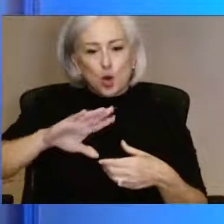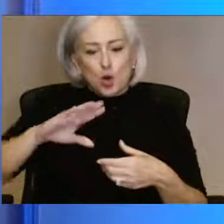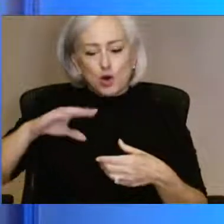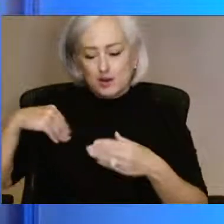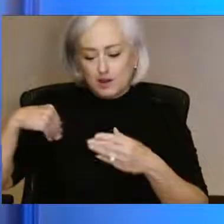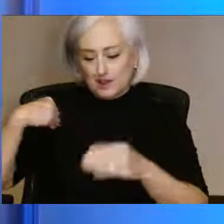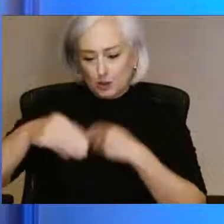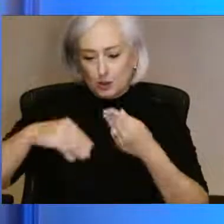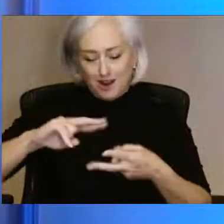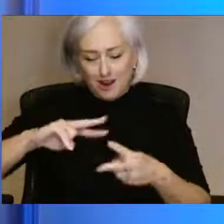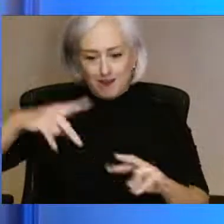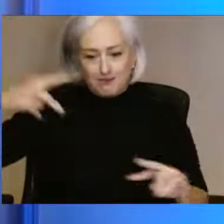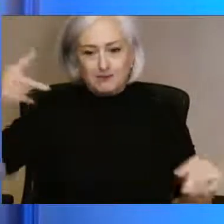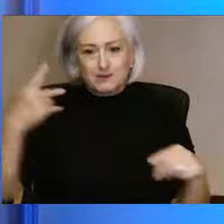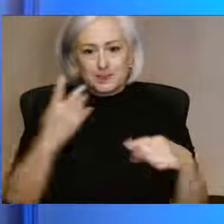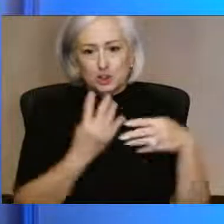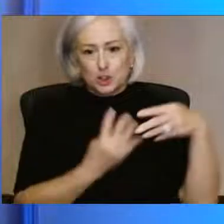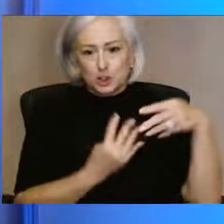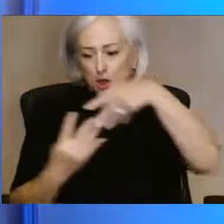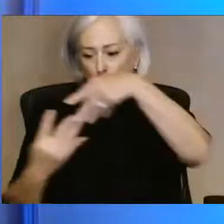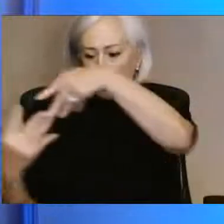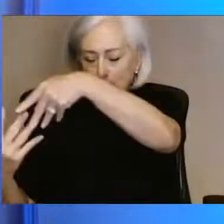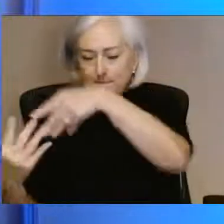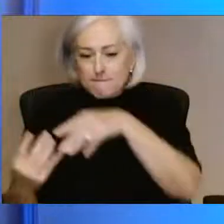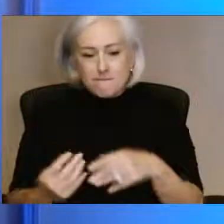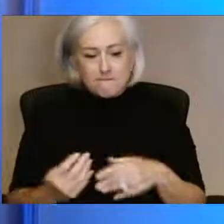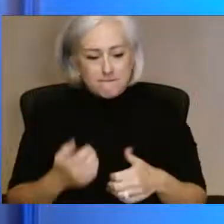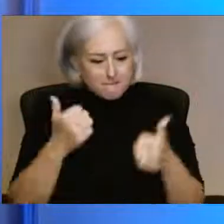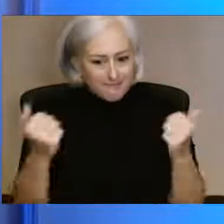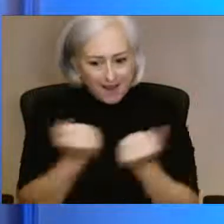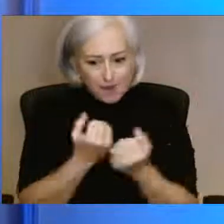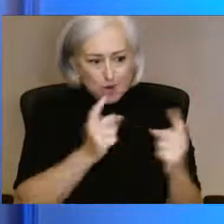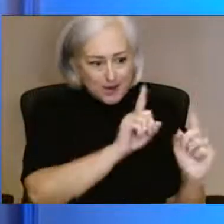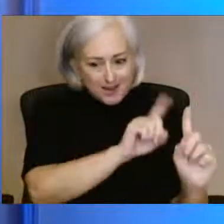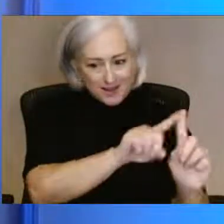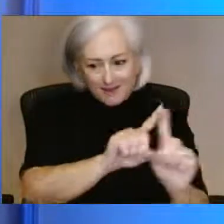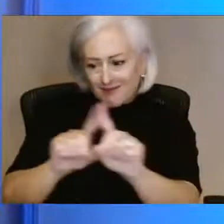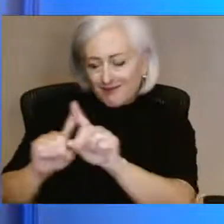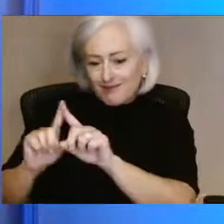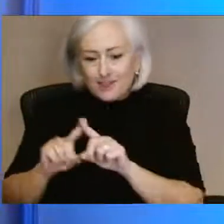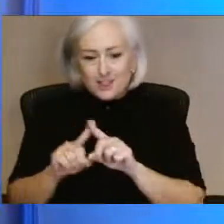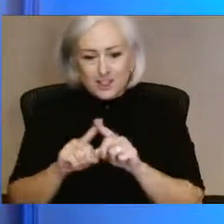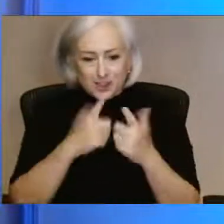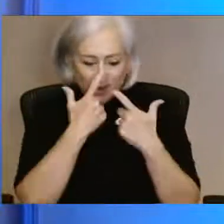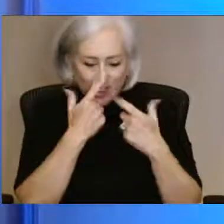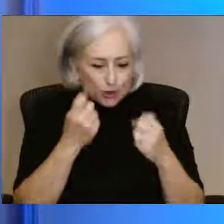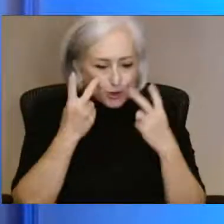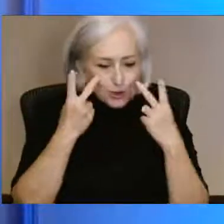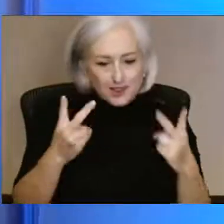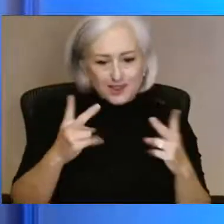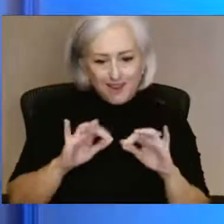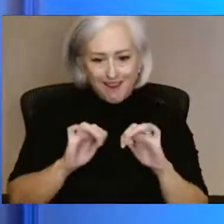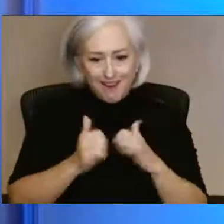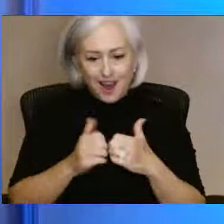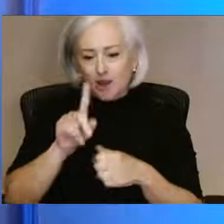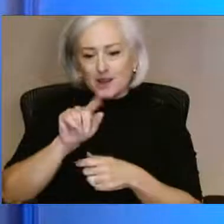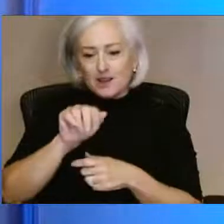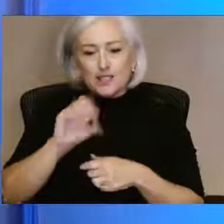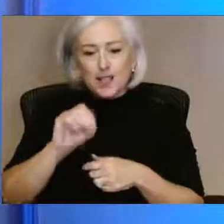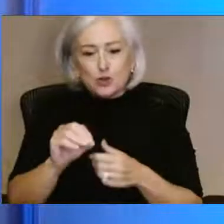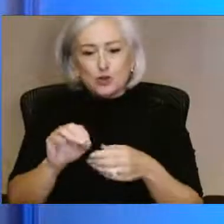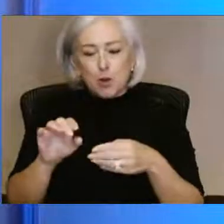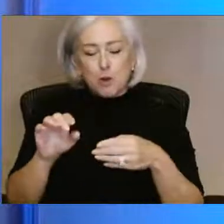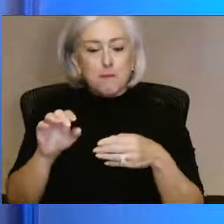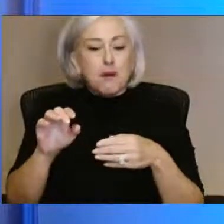very curious to just see how this human variation plays out in terms of centromere function. And again, we can really take advantage of all